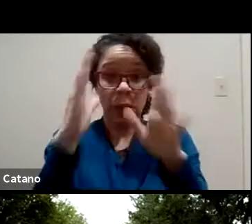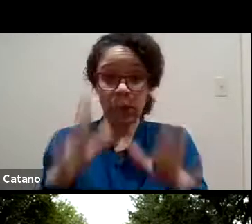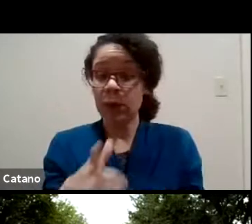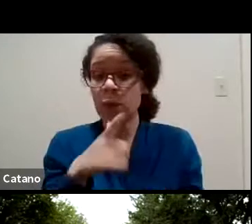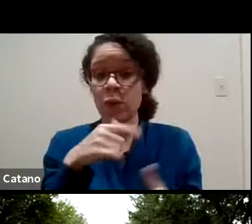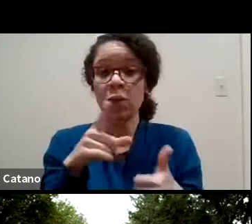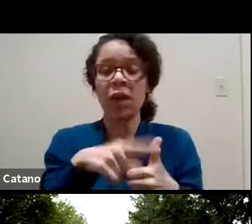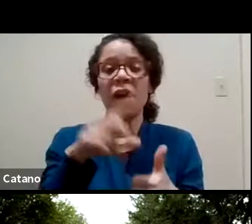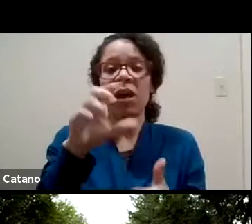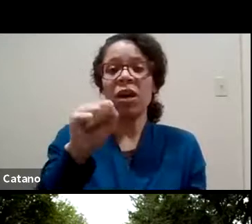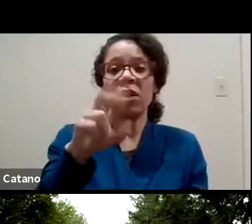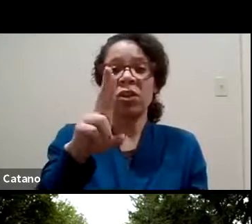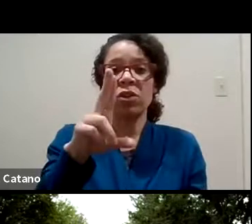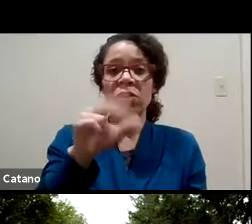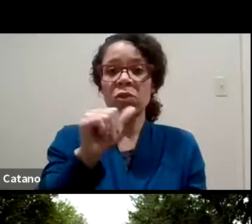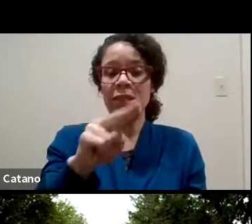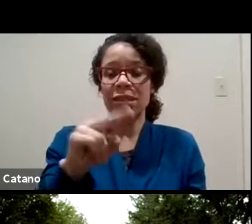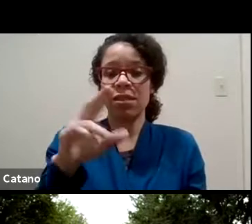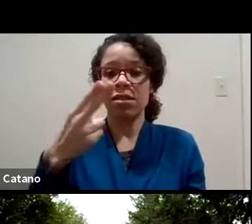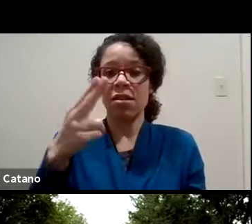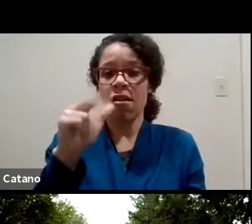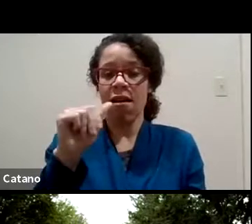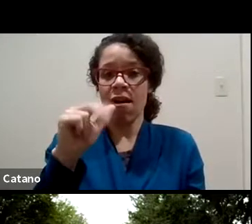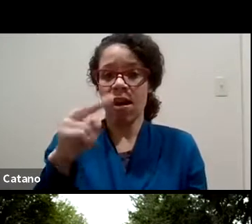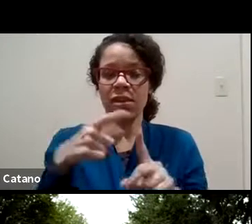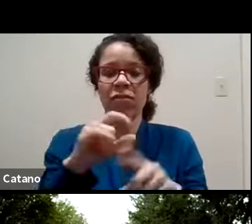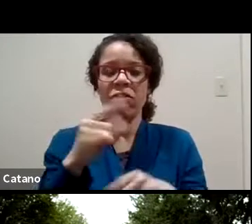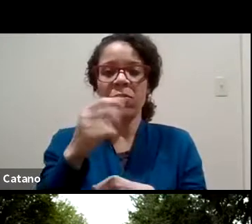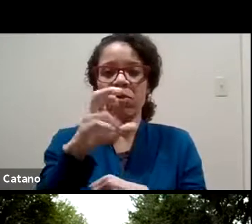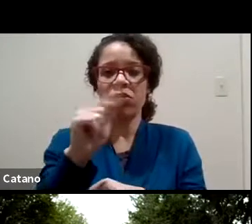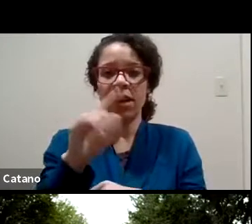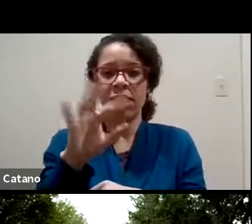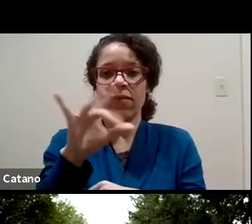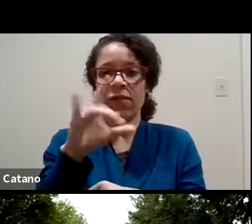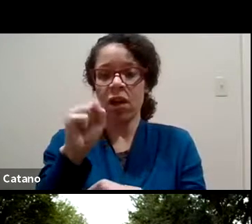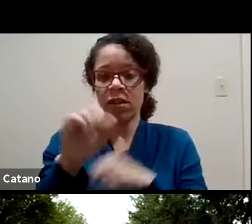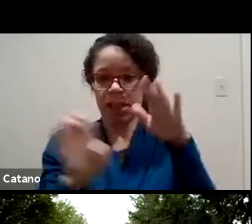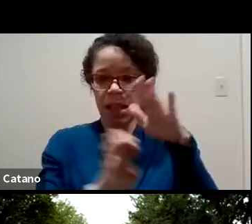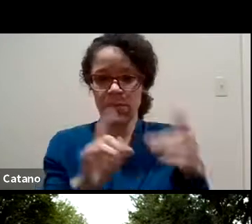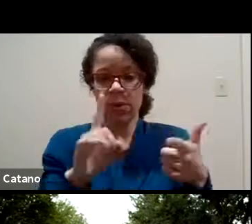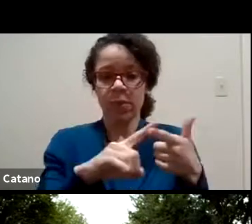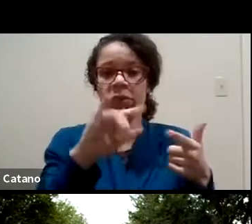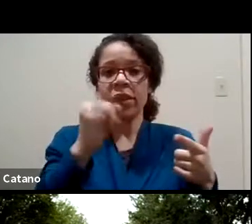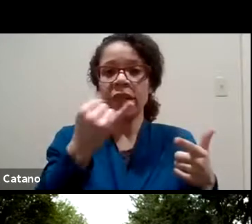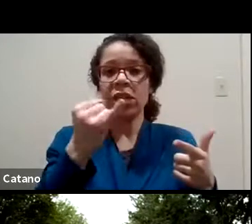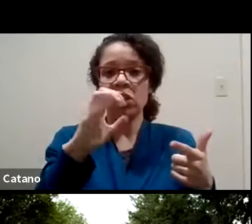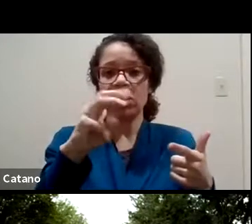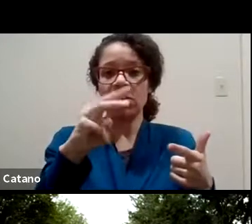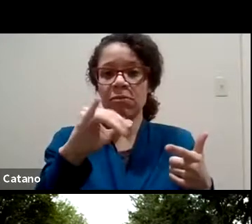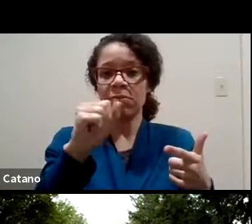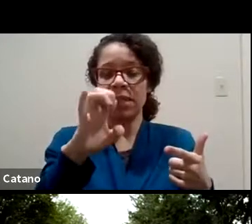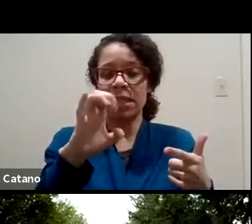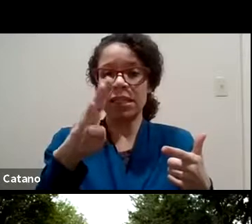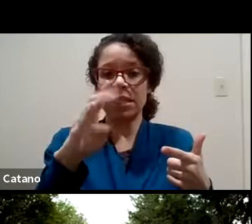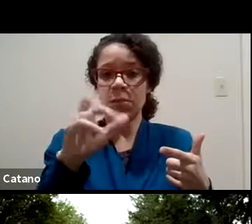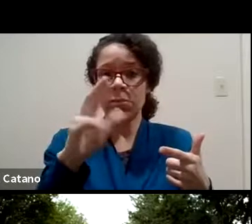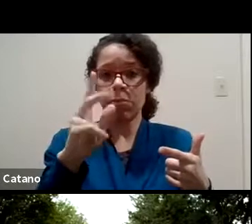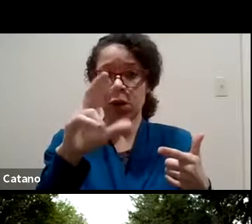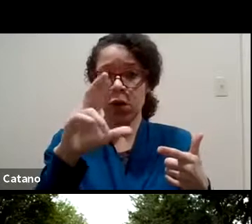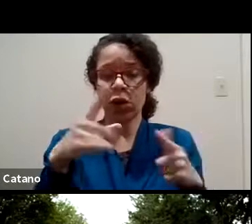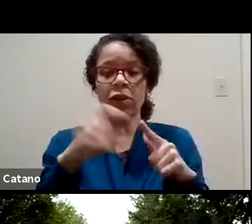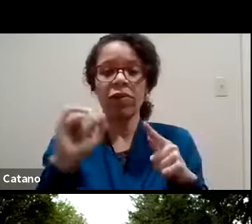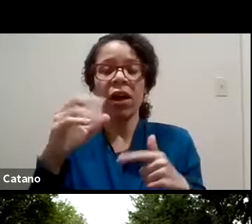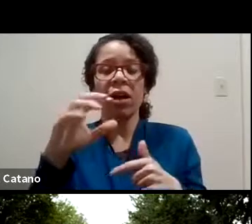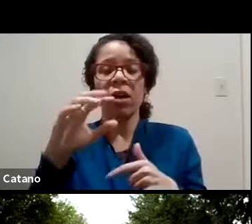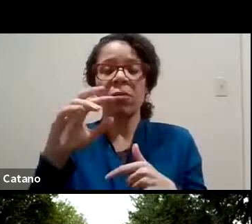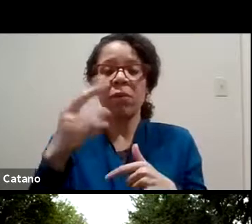Susan Hahn of Great Falls Elementary School. Jamise Herring Barker of Hayfield Secondary